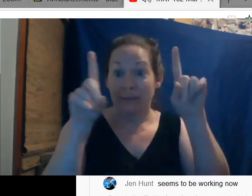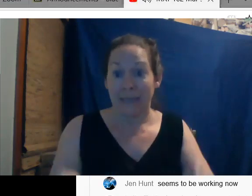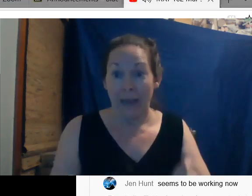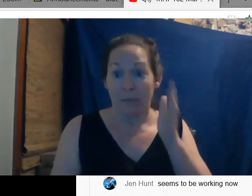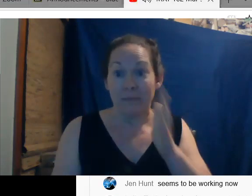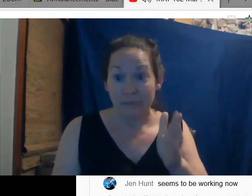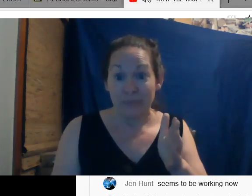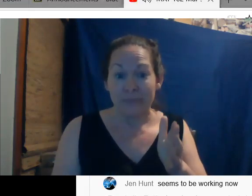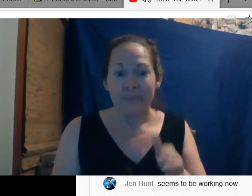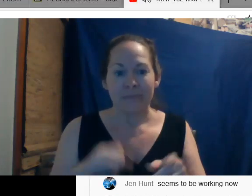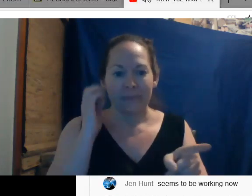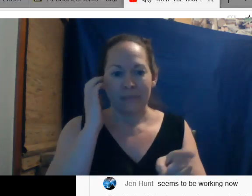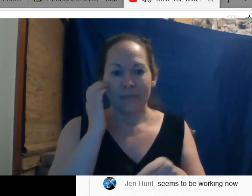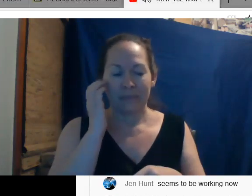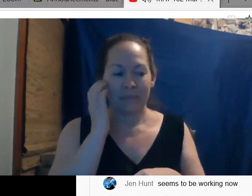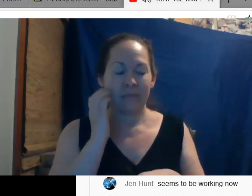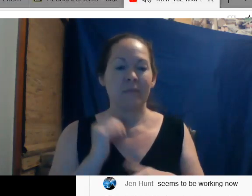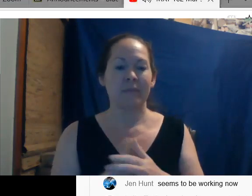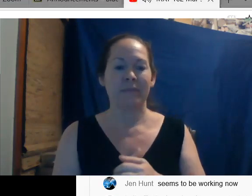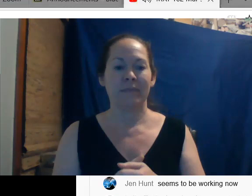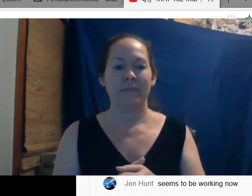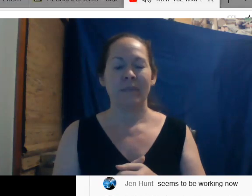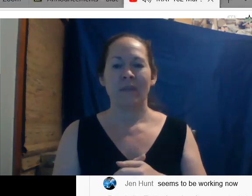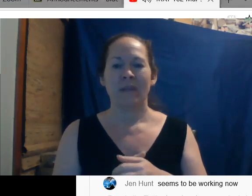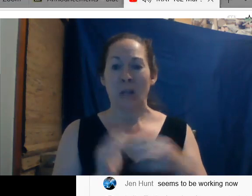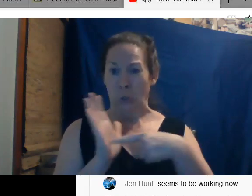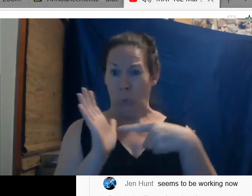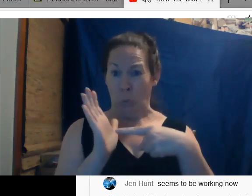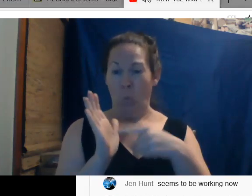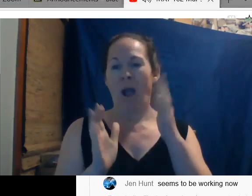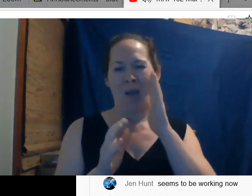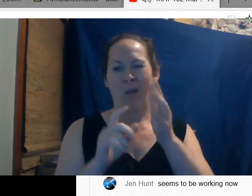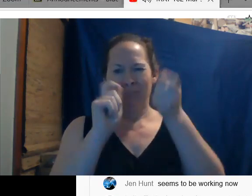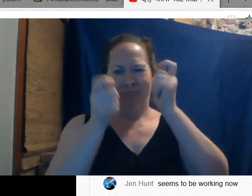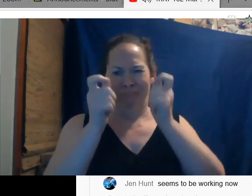Again, I know there's been problems with Pearson, so I'll modify the due dates. And